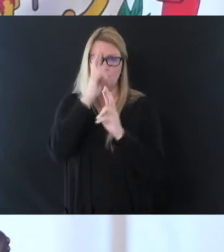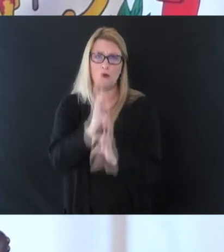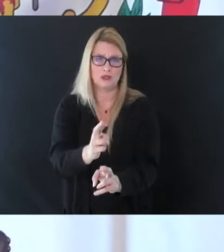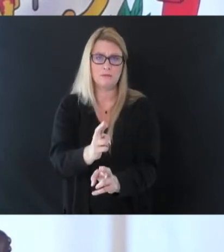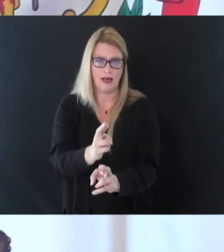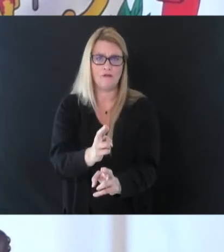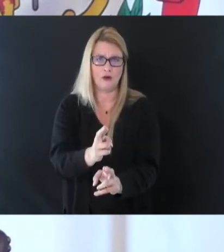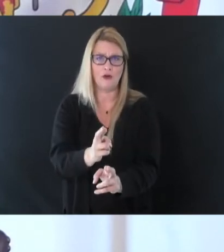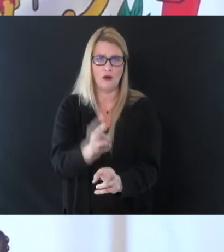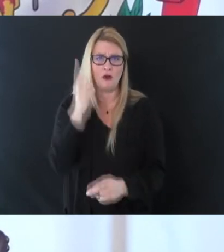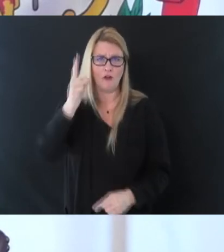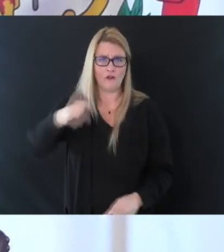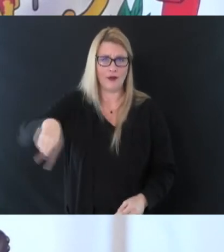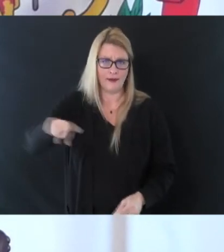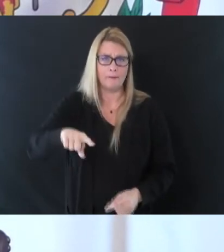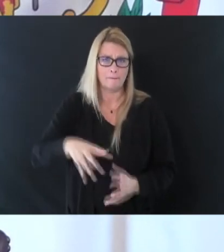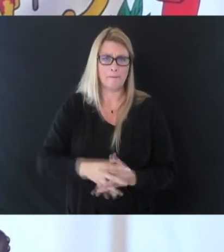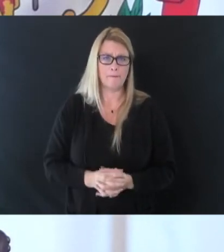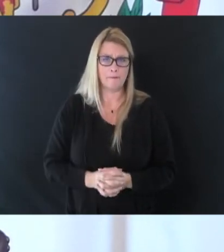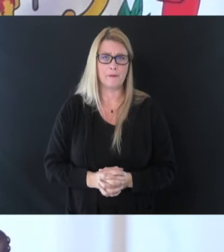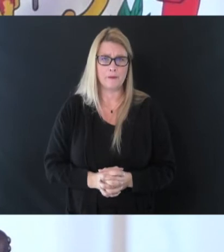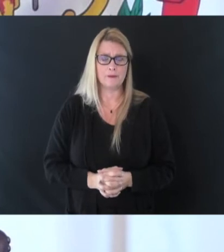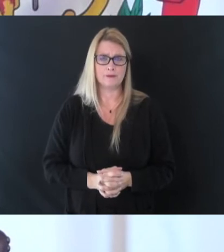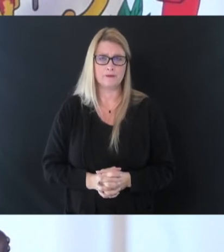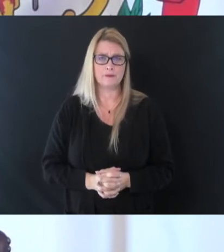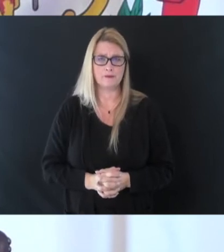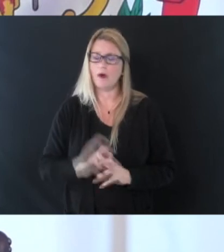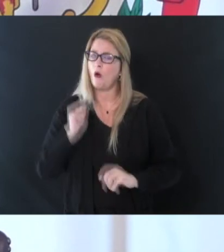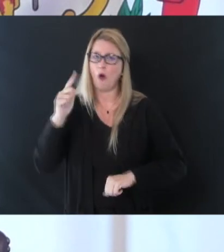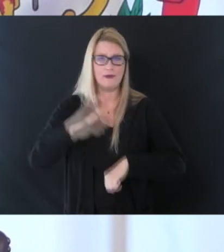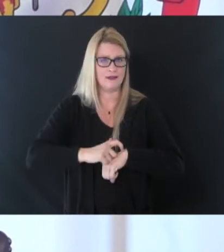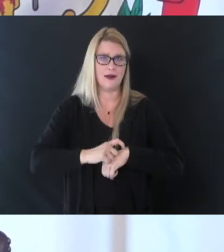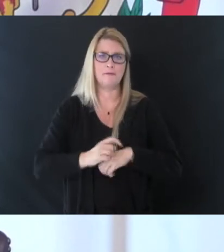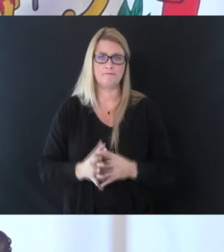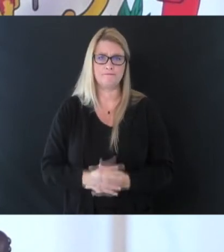so respectful to all of them all the time.